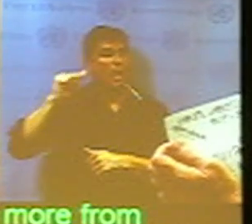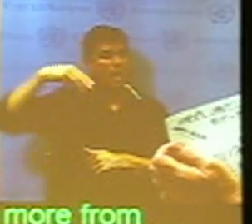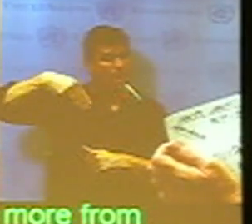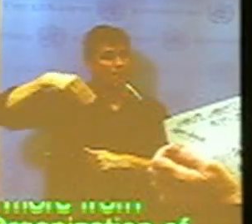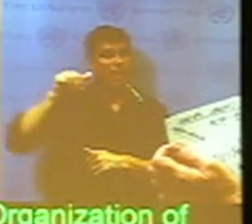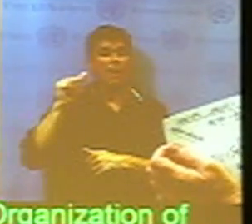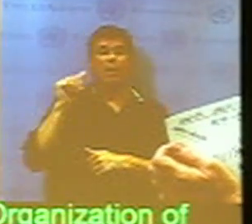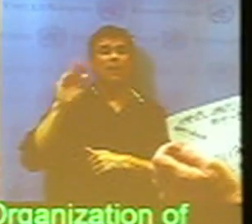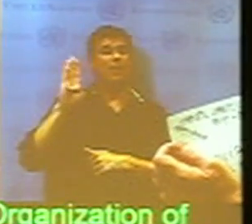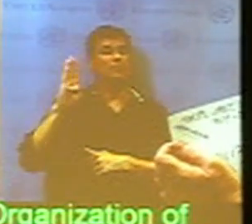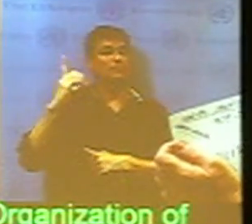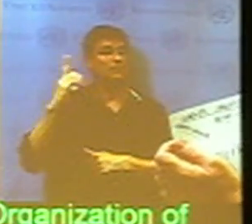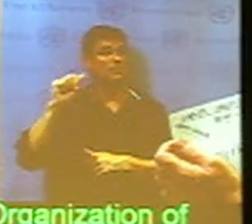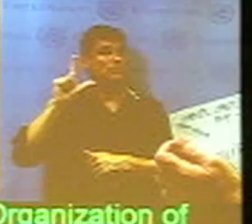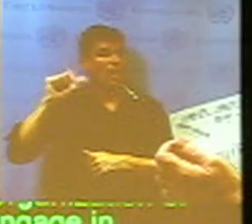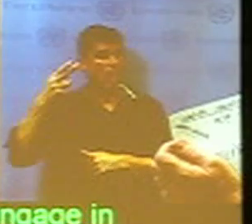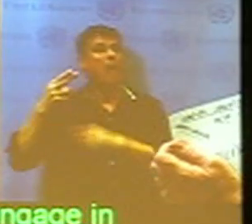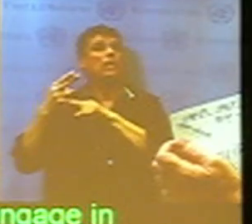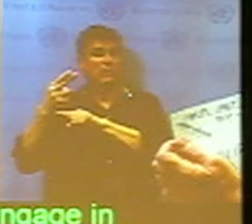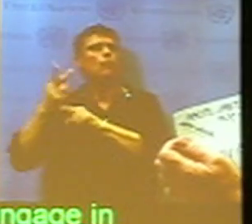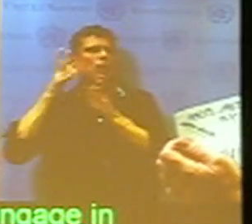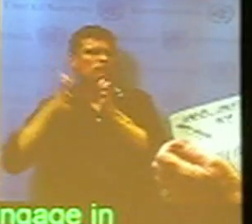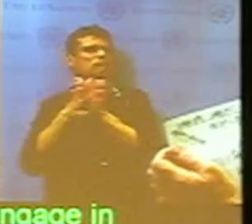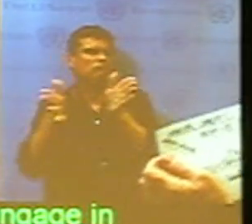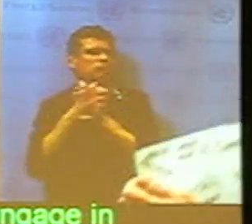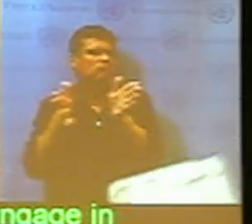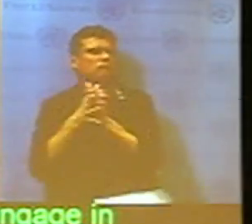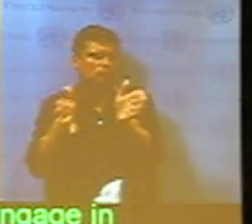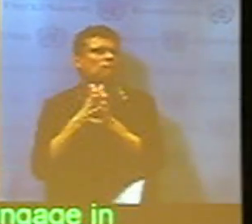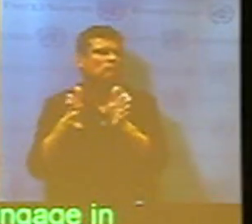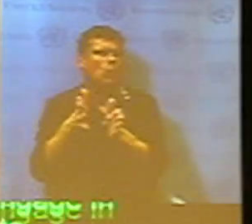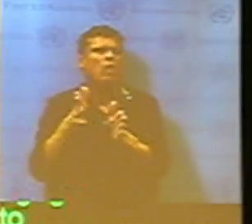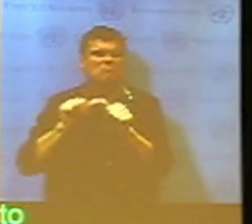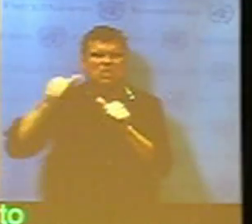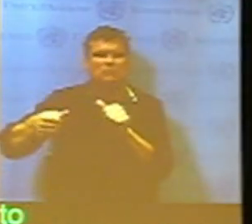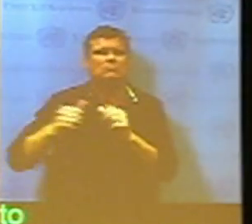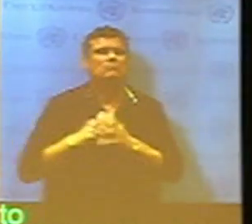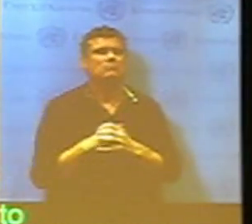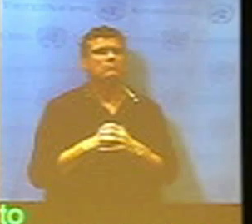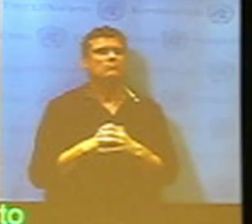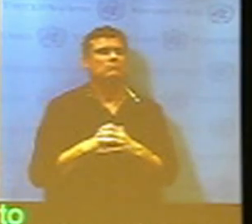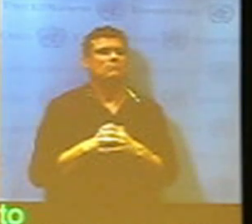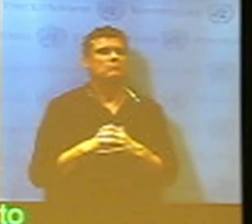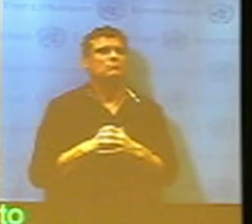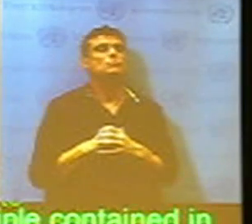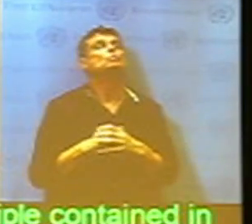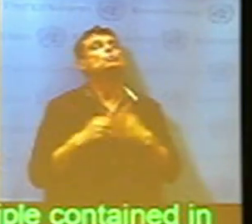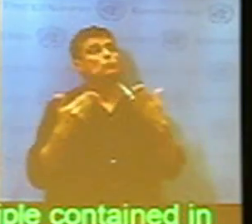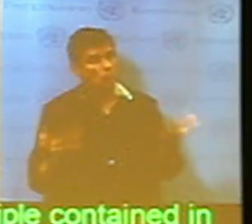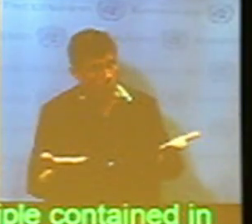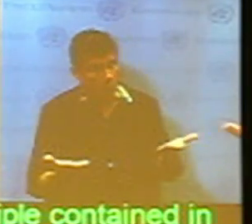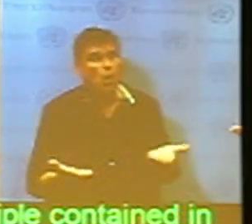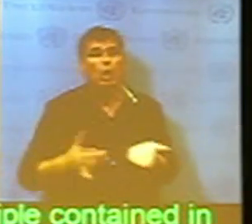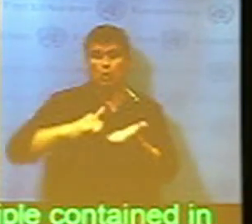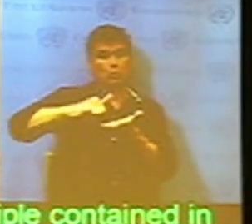Just to summarise, a common principle contained in both the Charter and in the New York Declaration is participation.